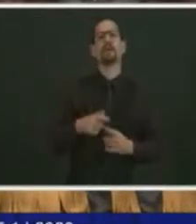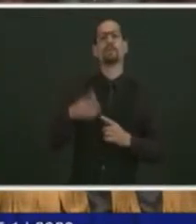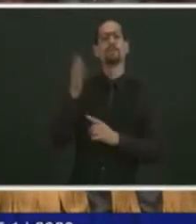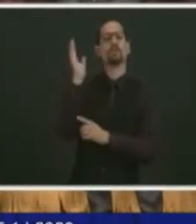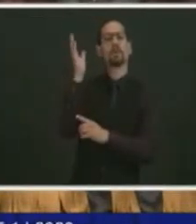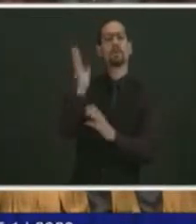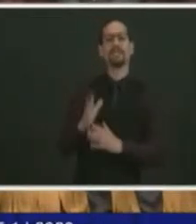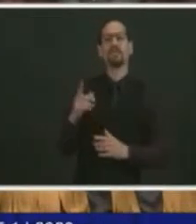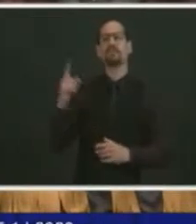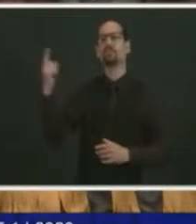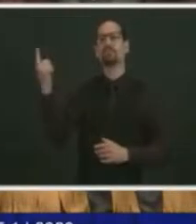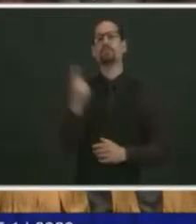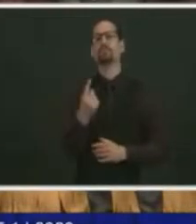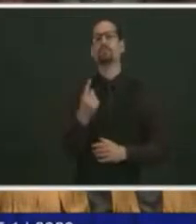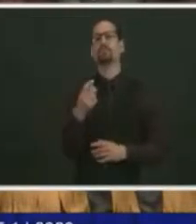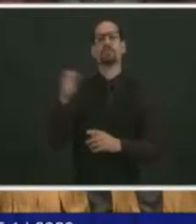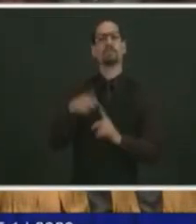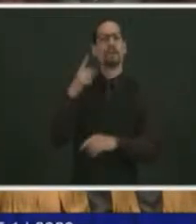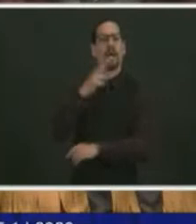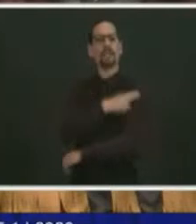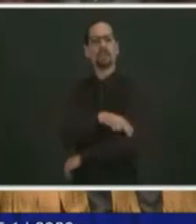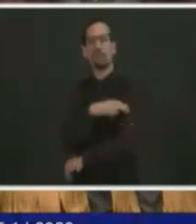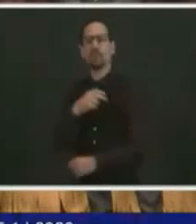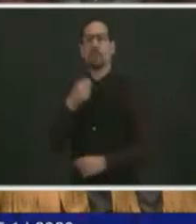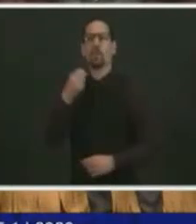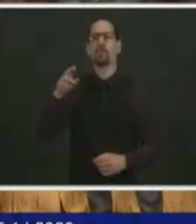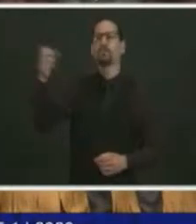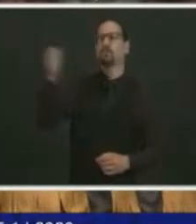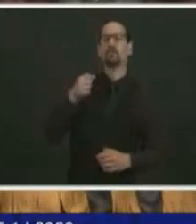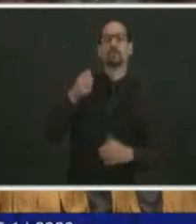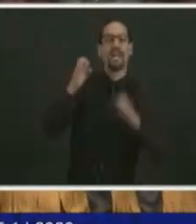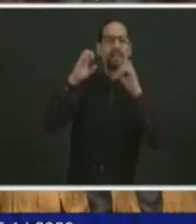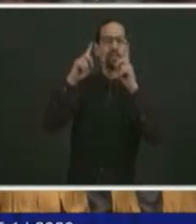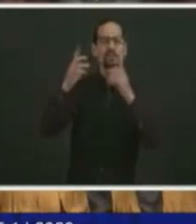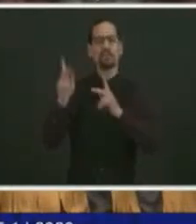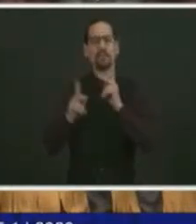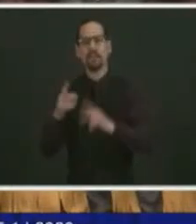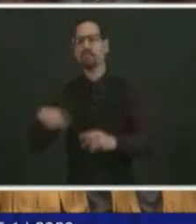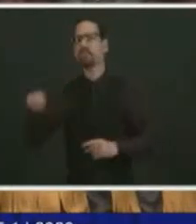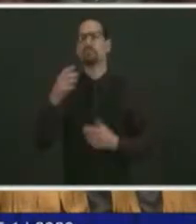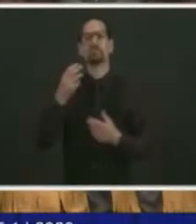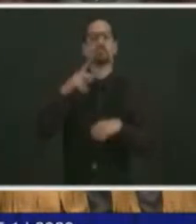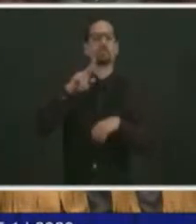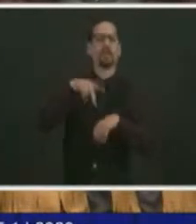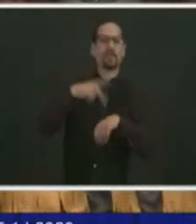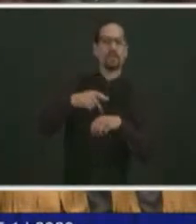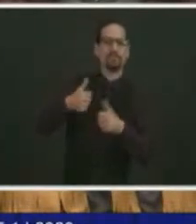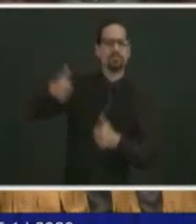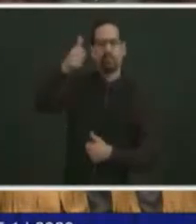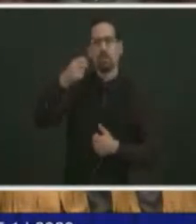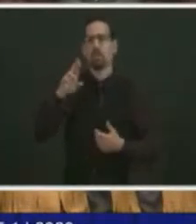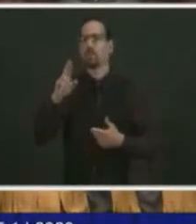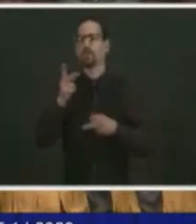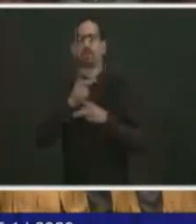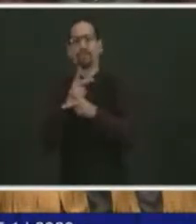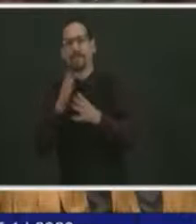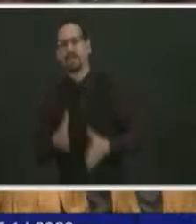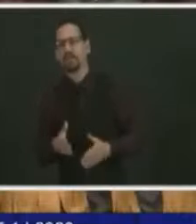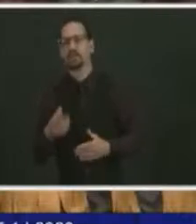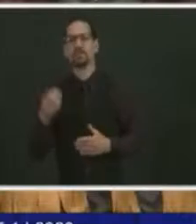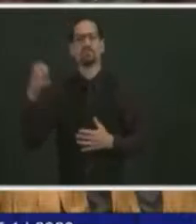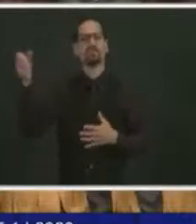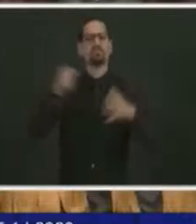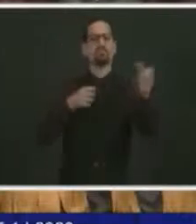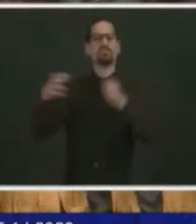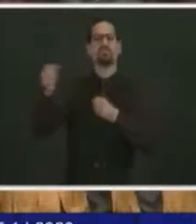hospital setting, someone from the education world, a principal, a teacher, a superintendent, someone from a local bank, vice